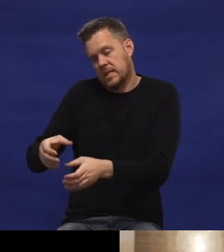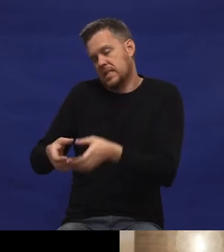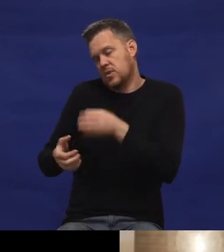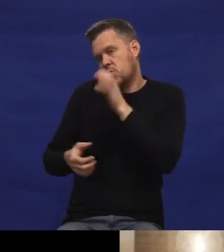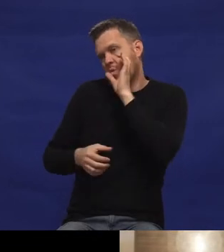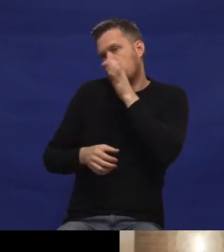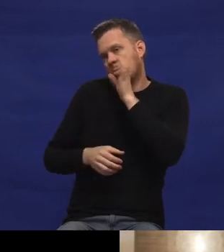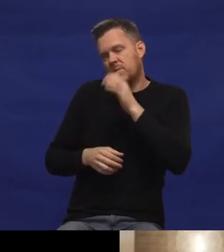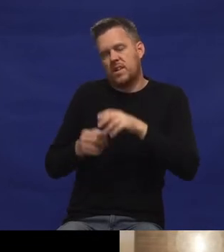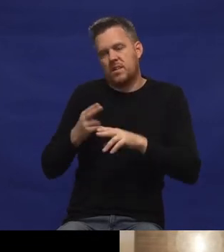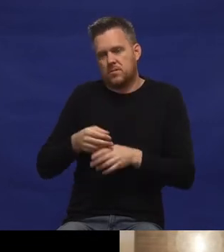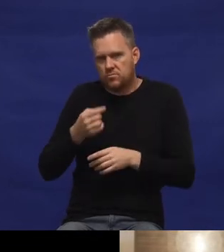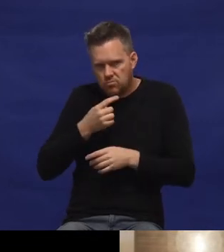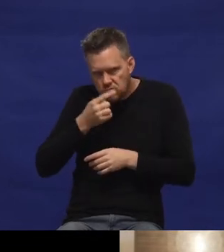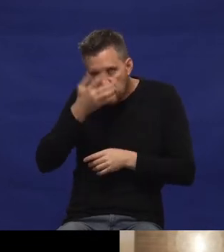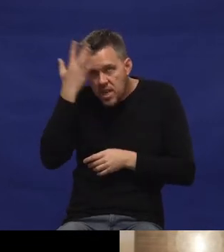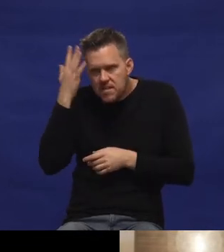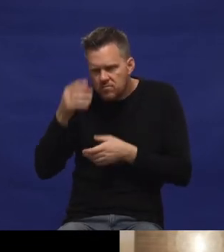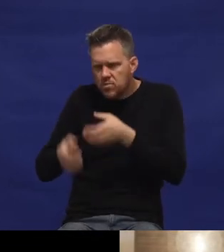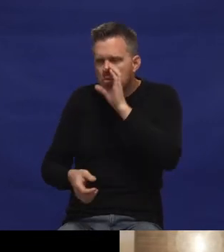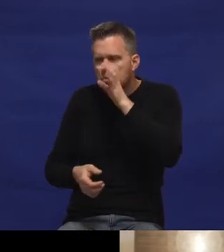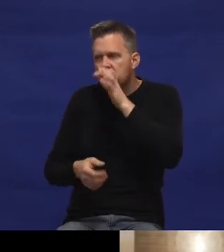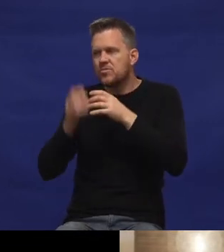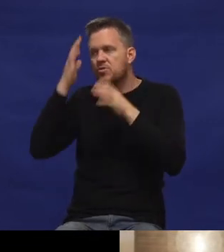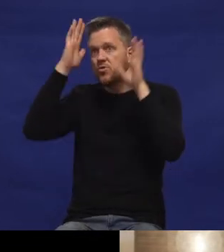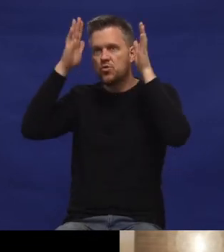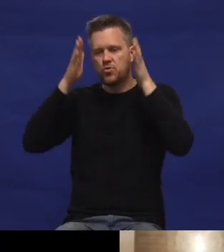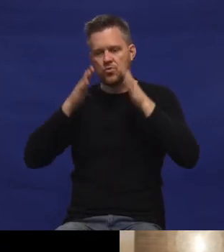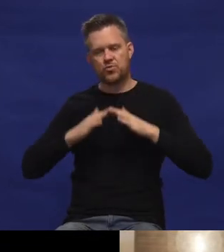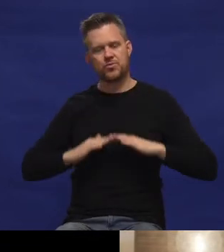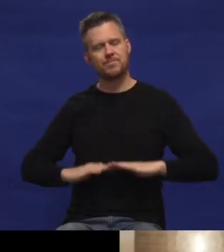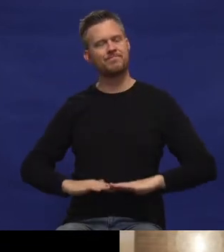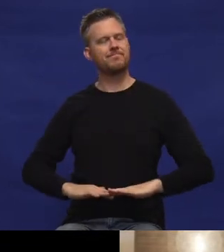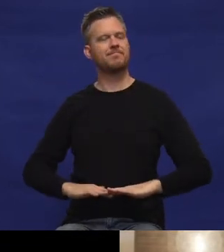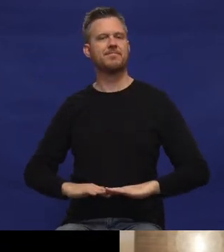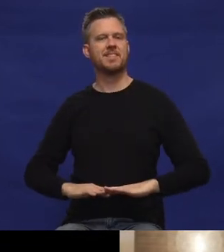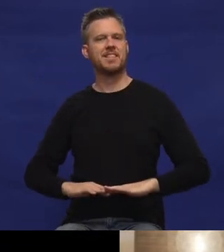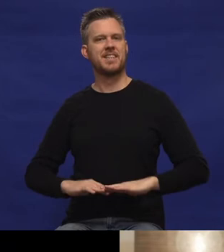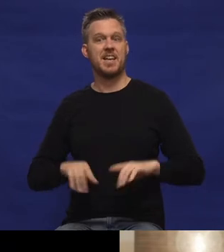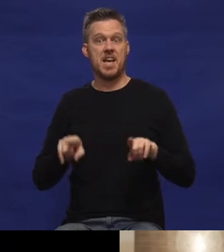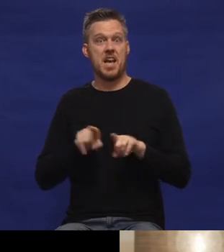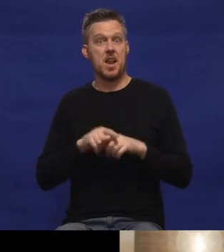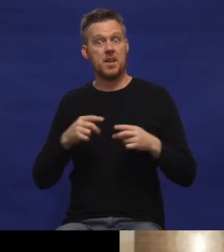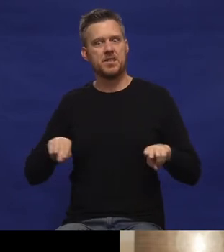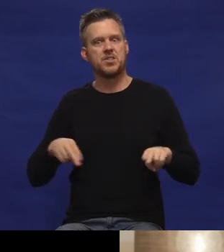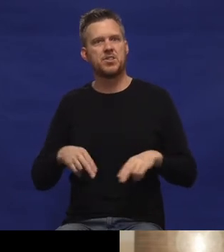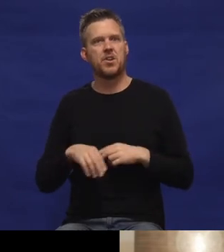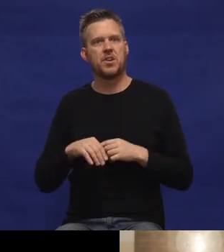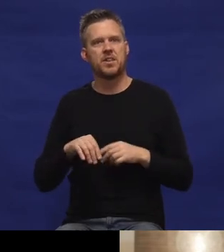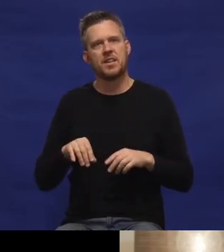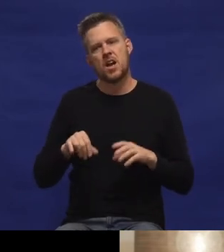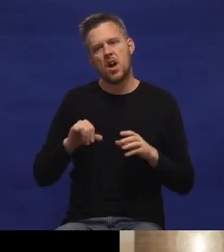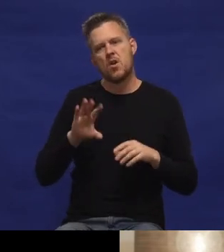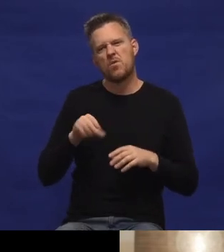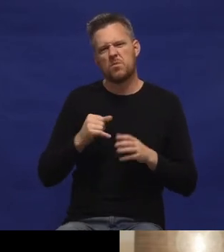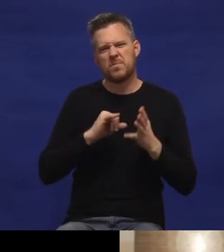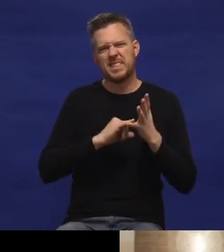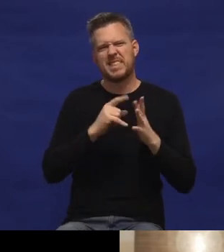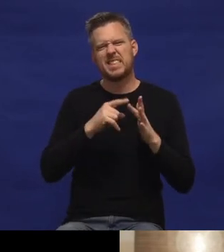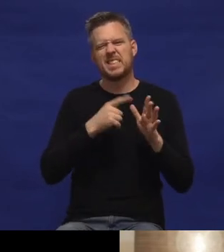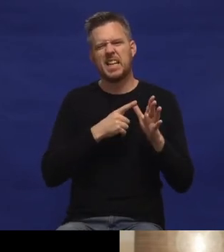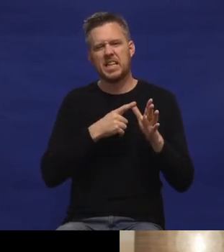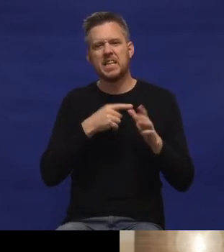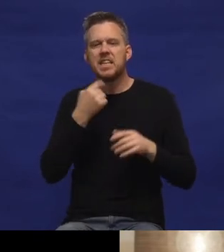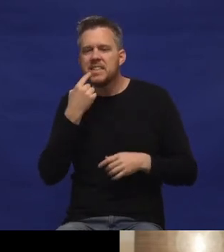drown out the shame. It's a little bit like that song by Sia called Chandelier, as she